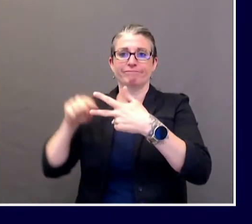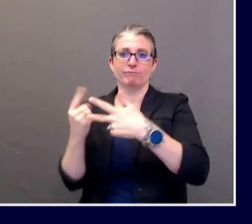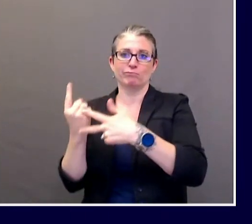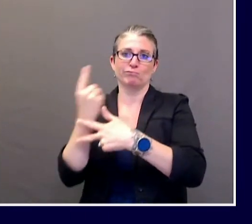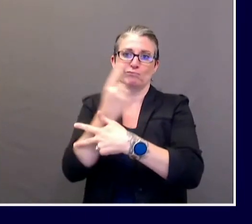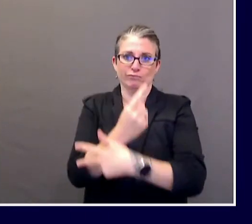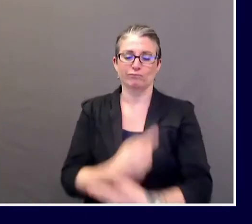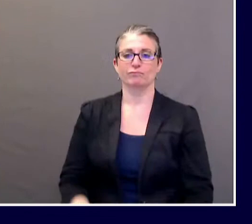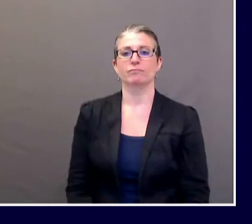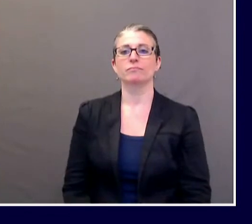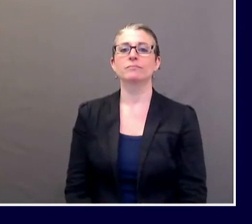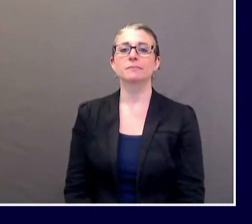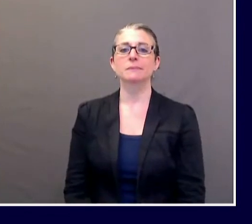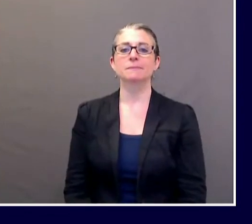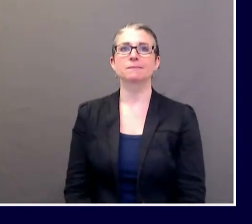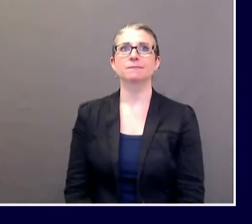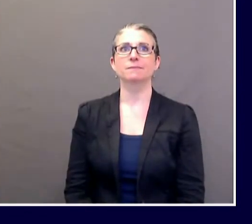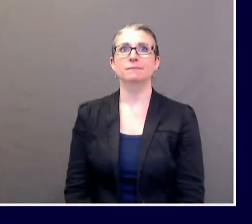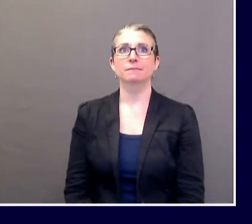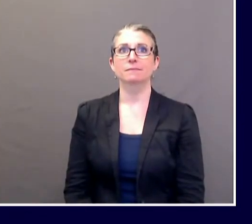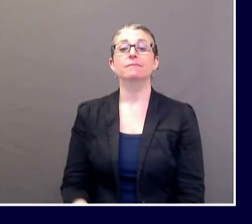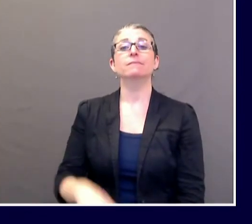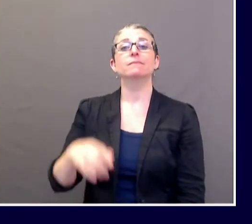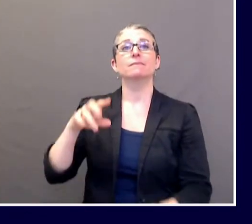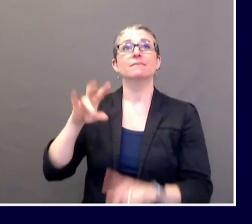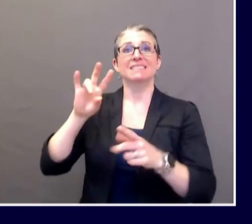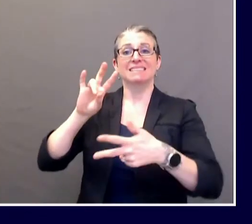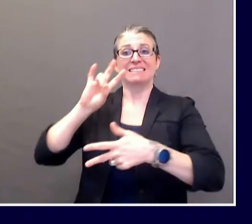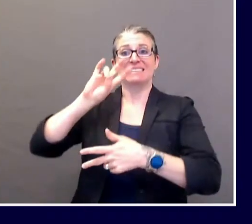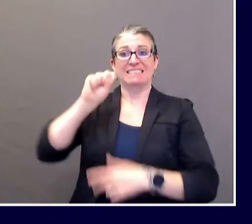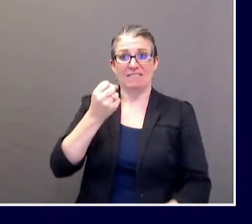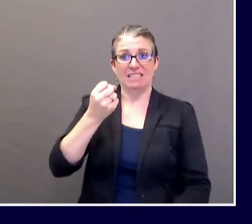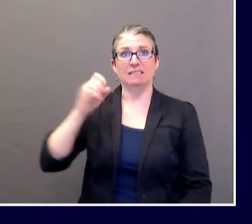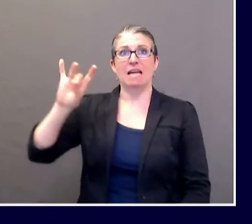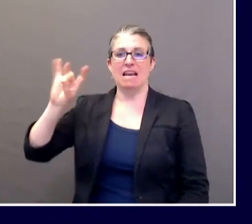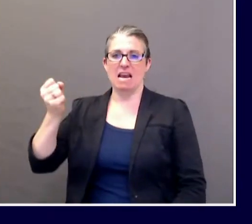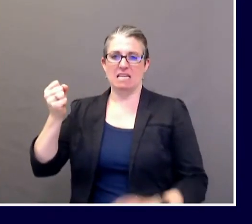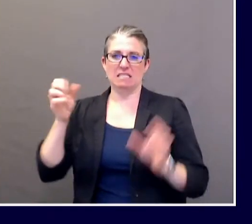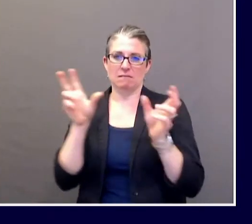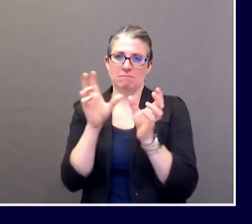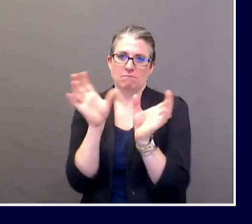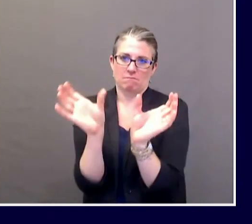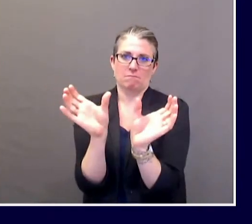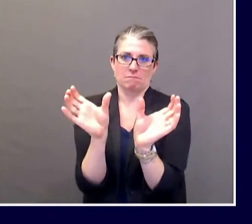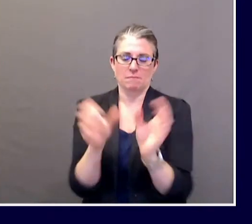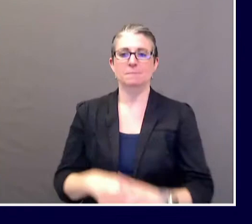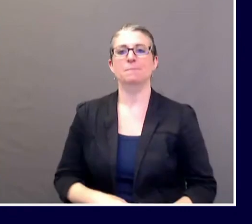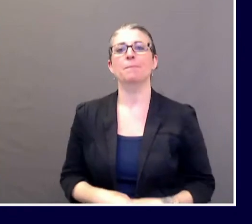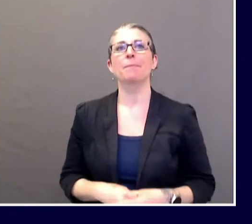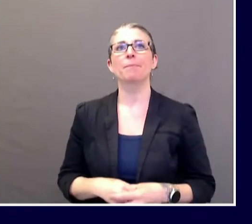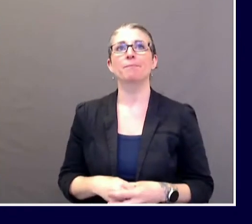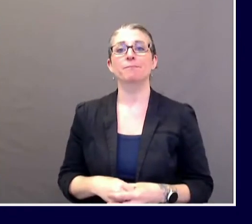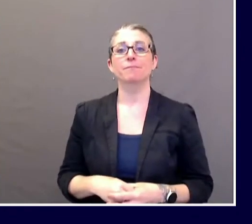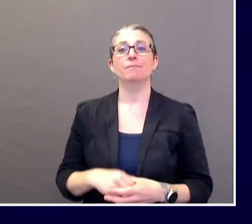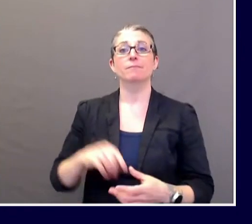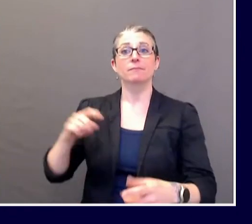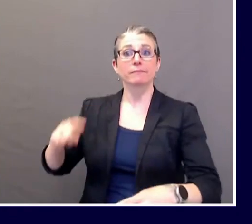Their passings bring Maine's total number of deaths associated with COVID-19 to